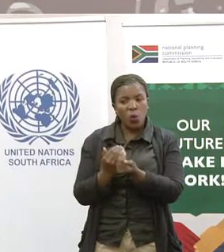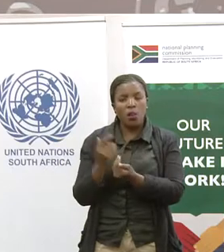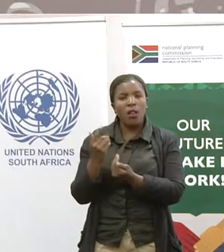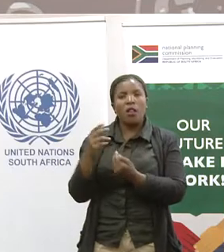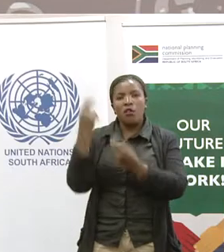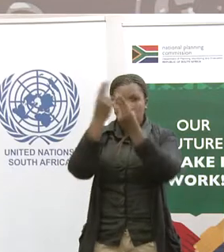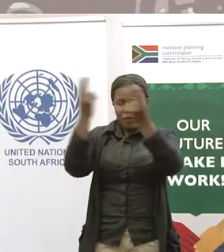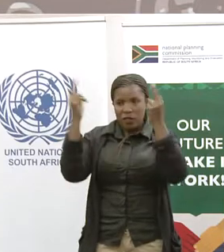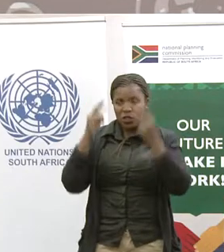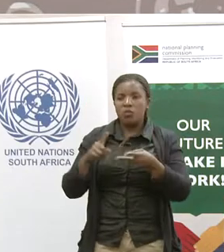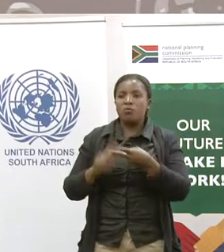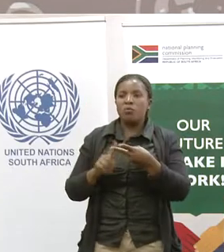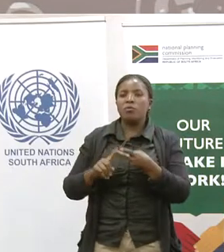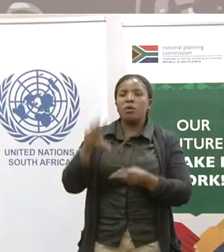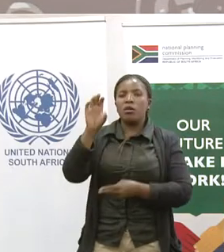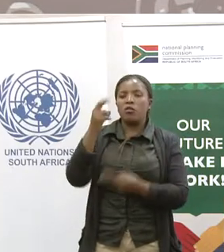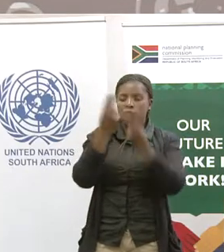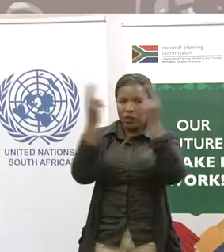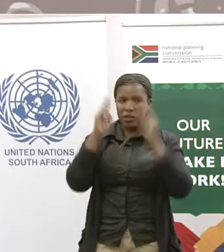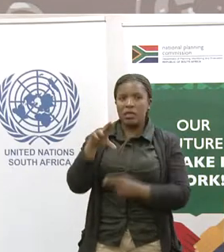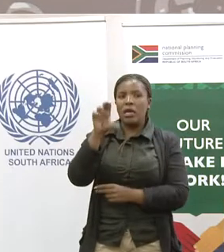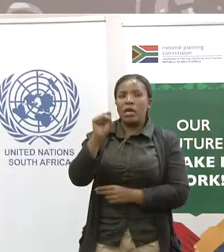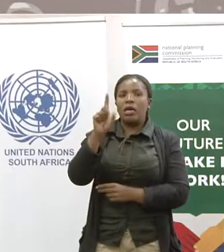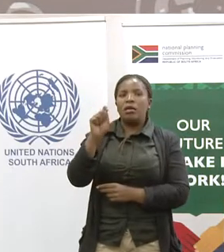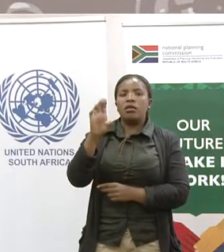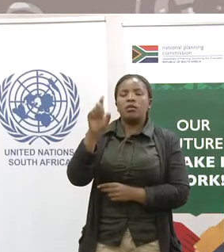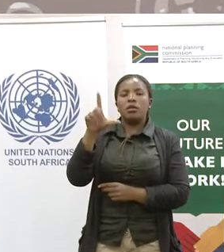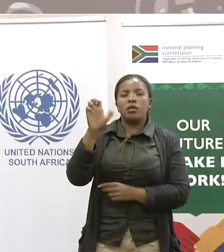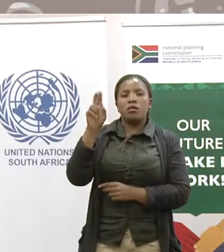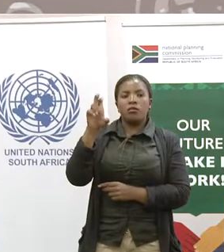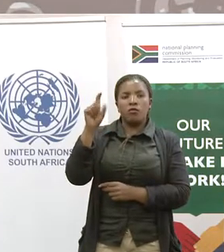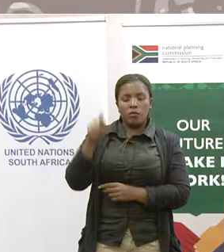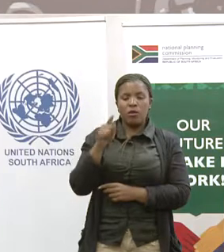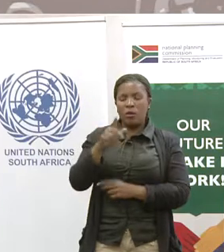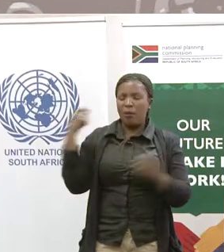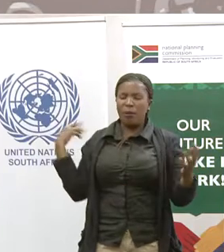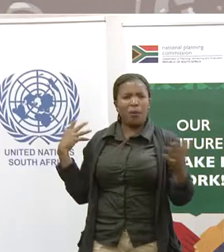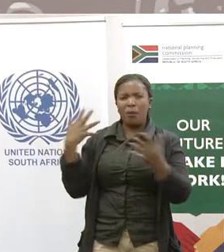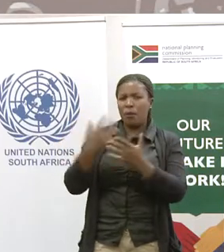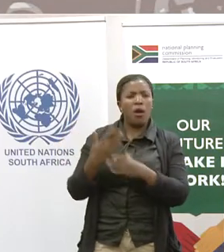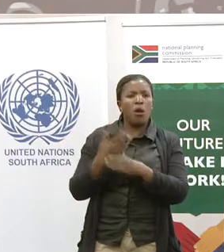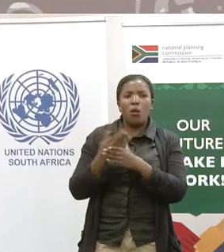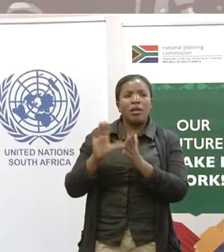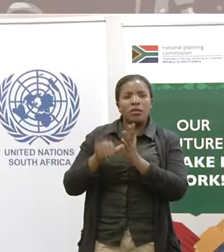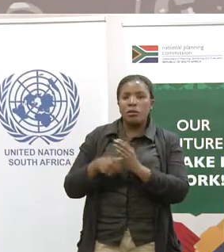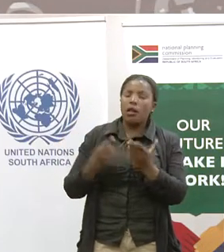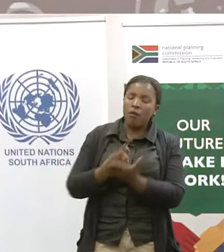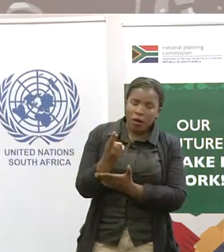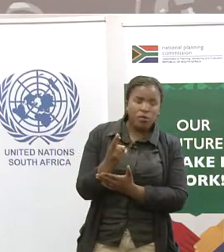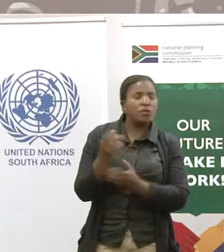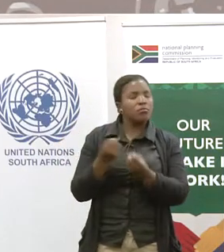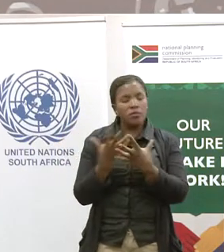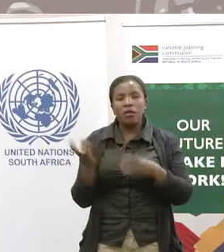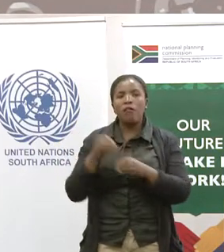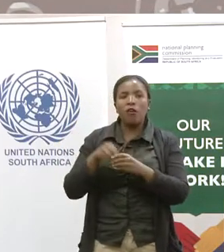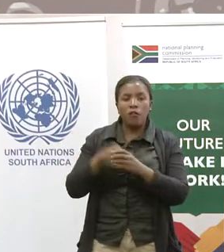of Stellenbosch. She has a long history within the disability rights movement of South Africa, having been instrumental in